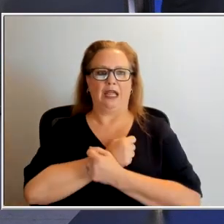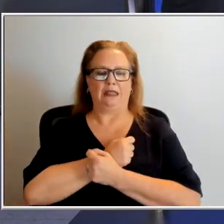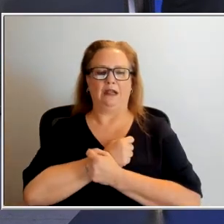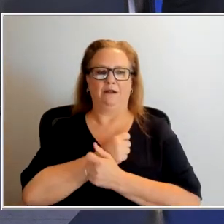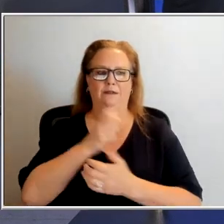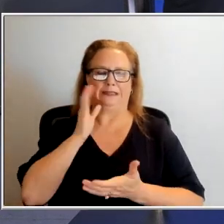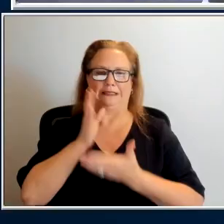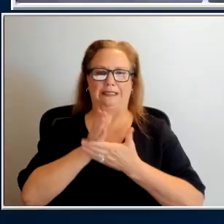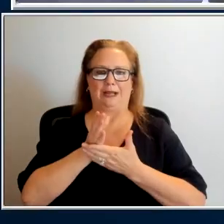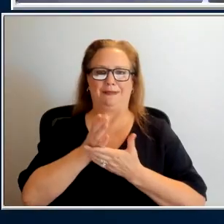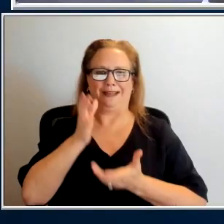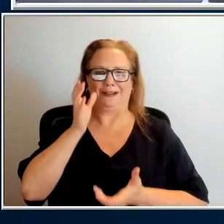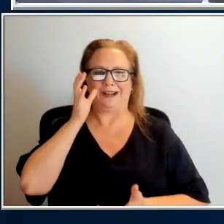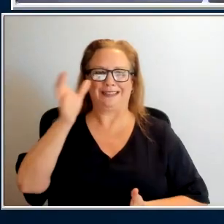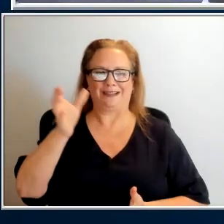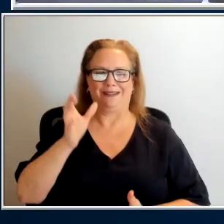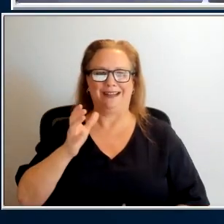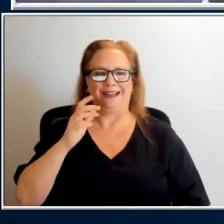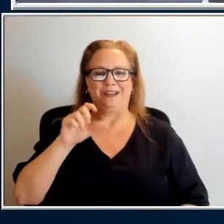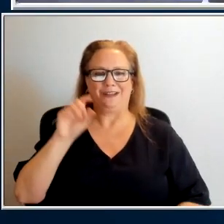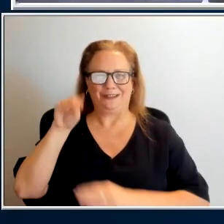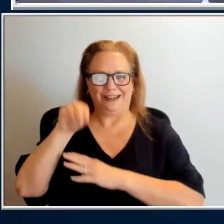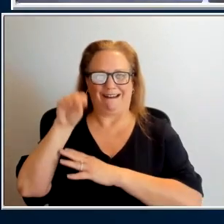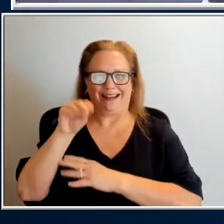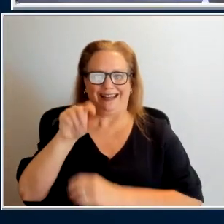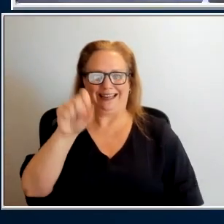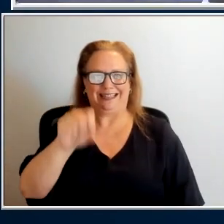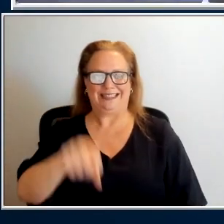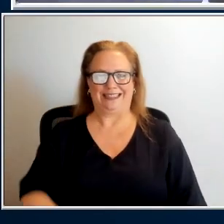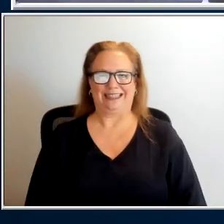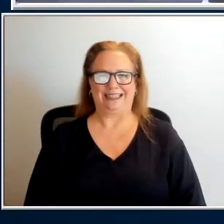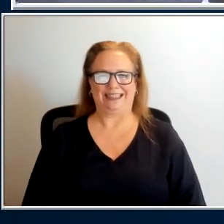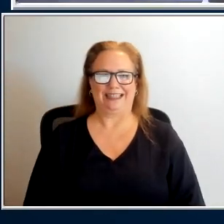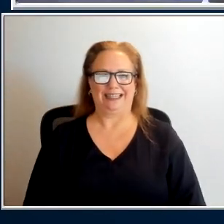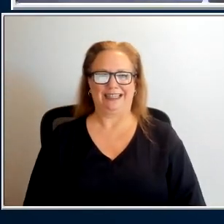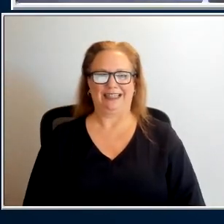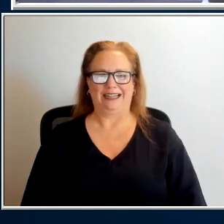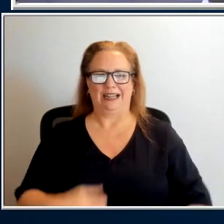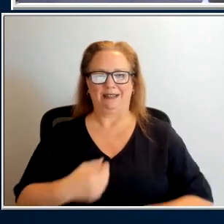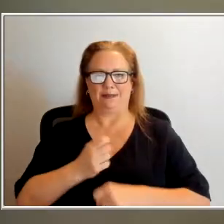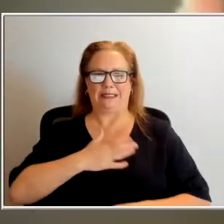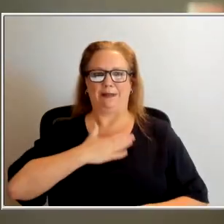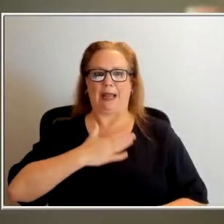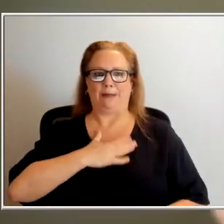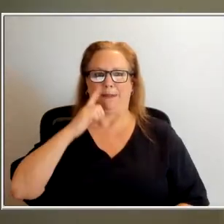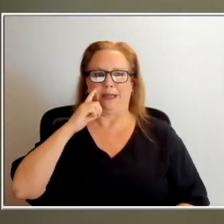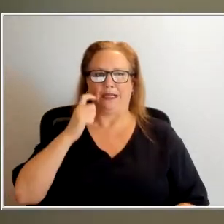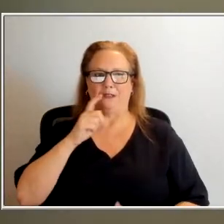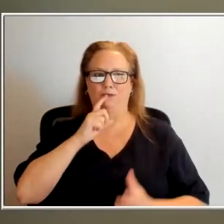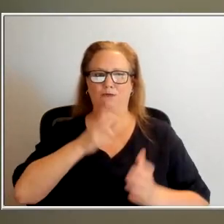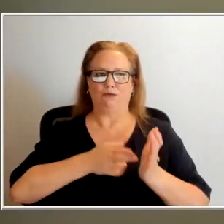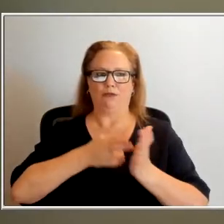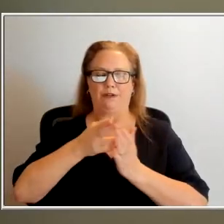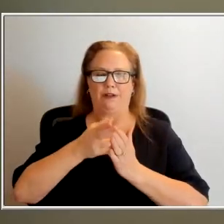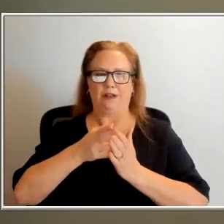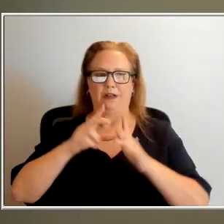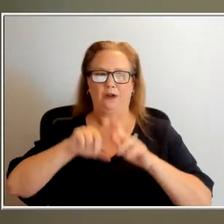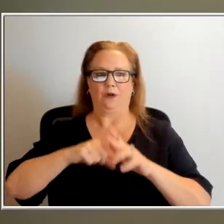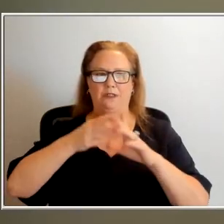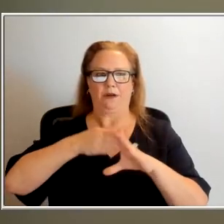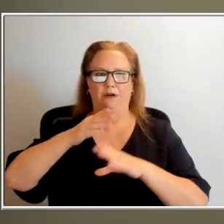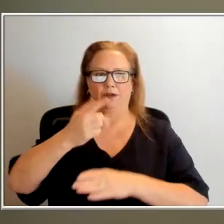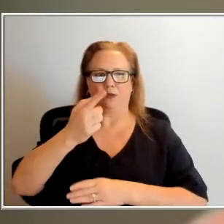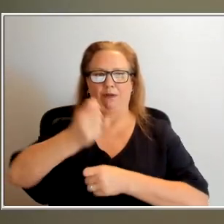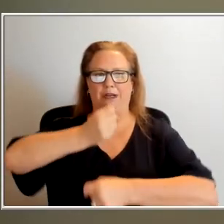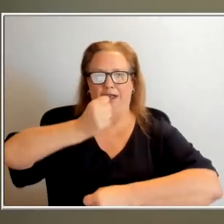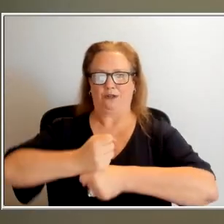smiling. It's shaking your head. Blah, blah, blah. This just makes me so happy. But, truthfully, when I started my career 21 years